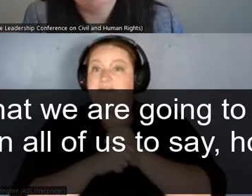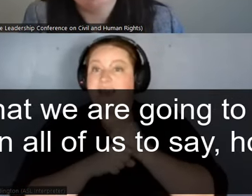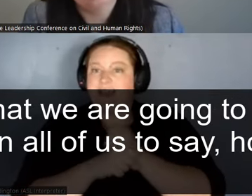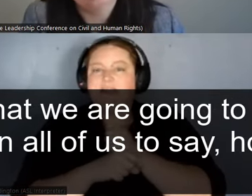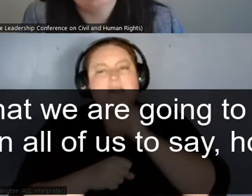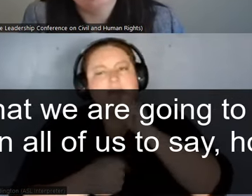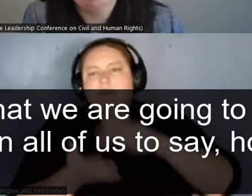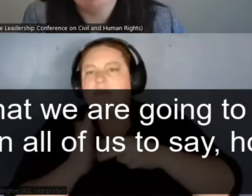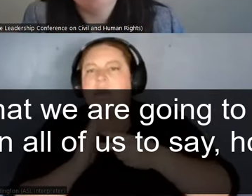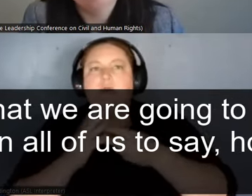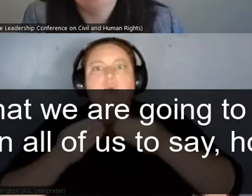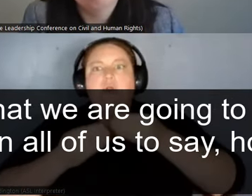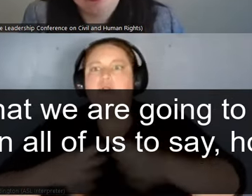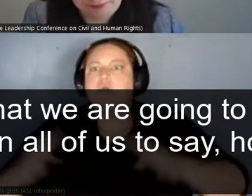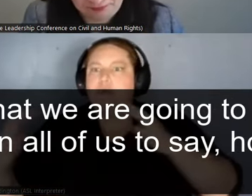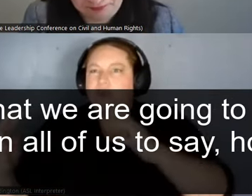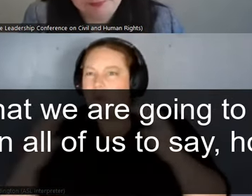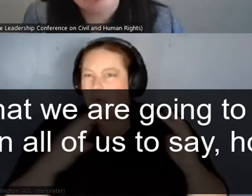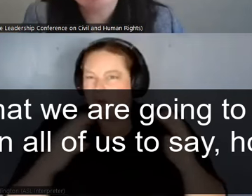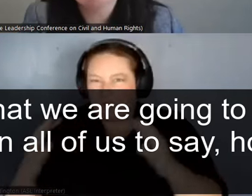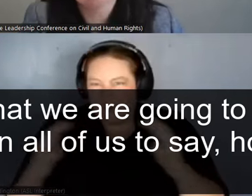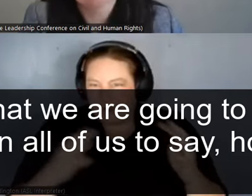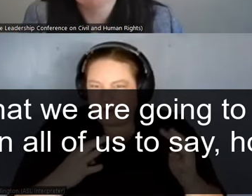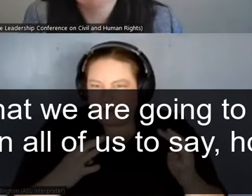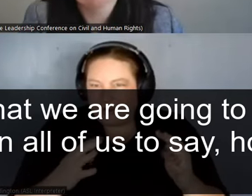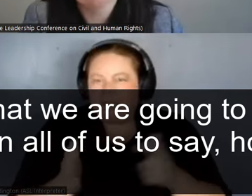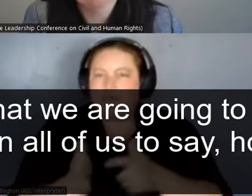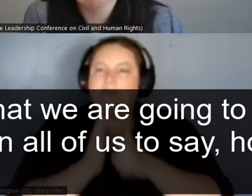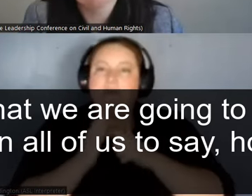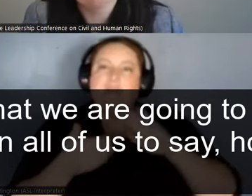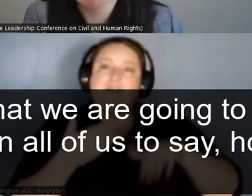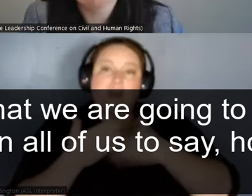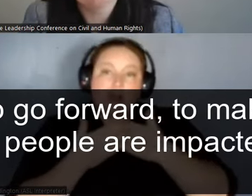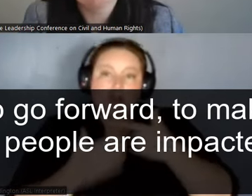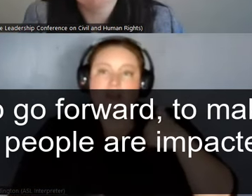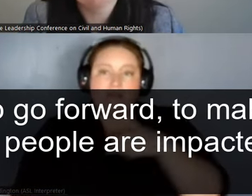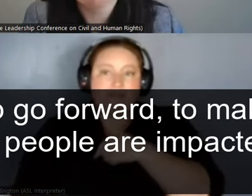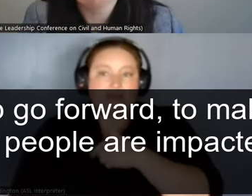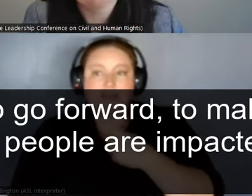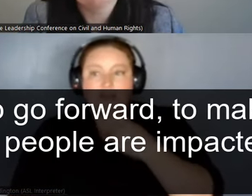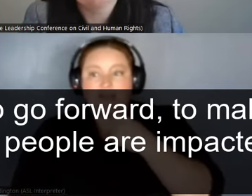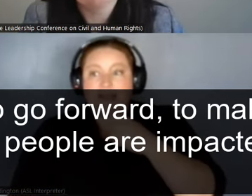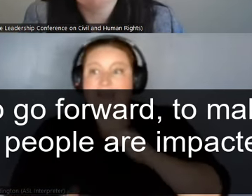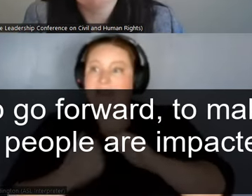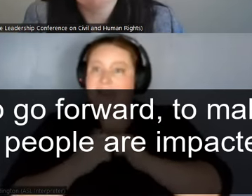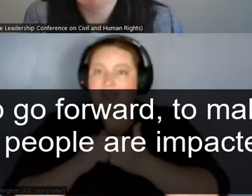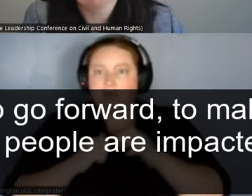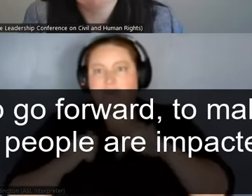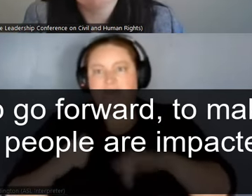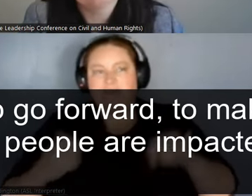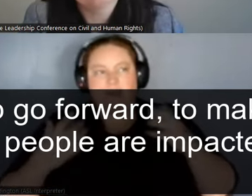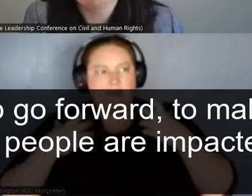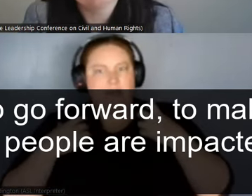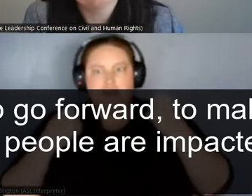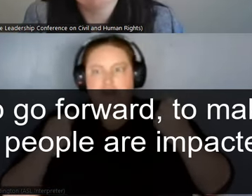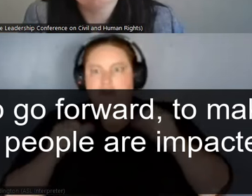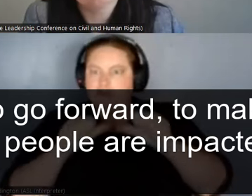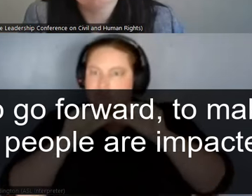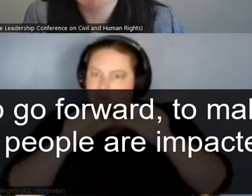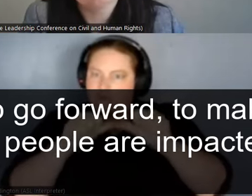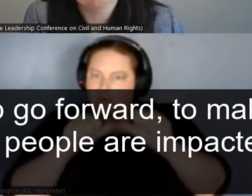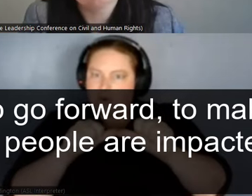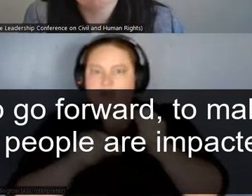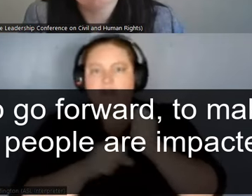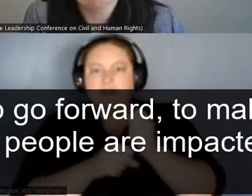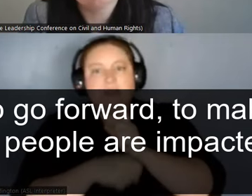war. And it calls upon all of us to say, how can we muster the courage to go forward to make sure that him and other